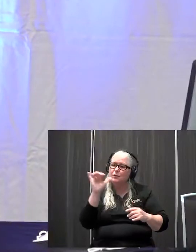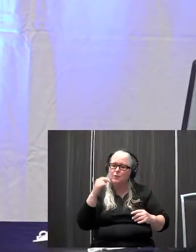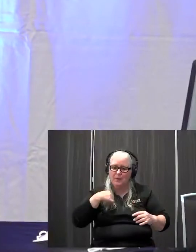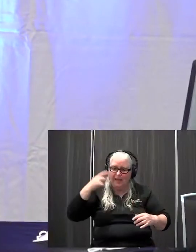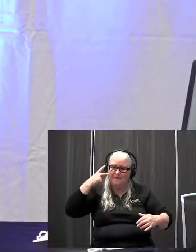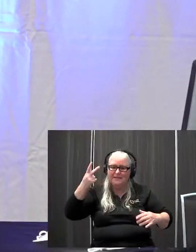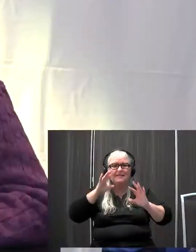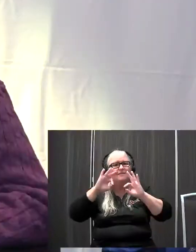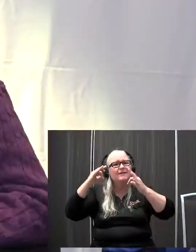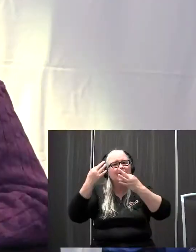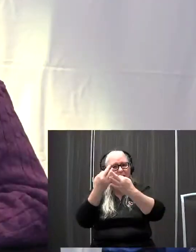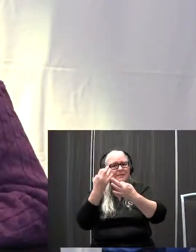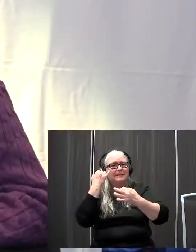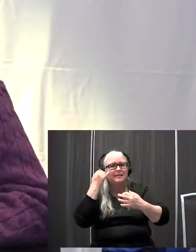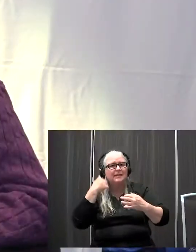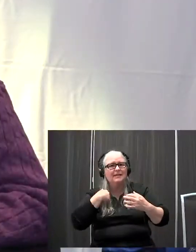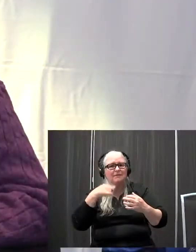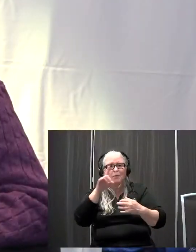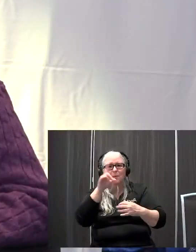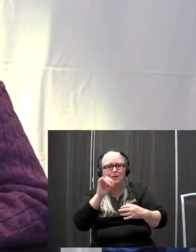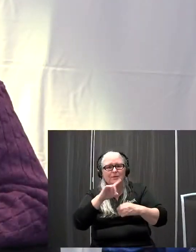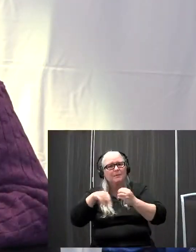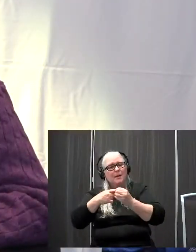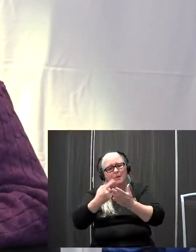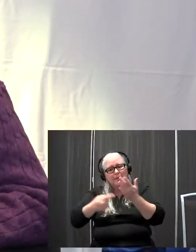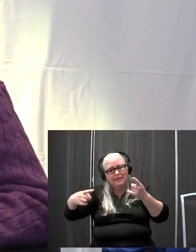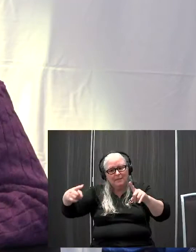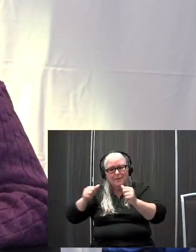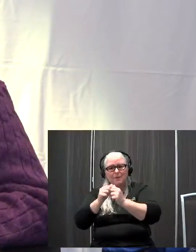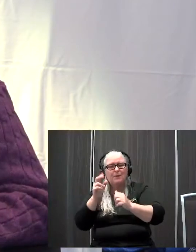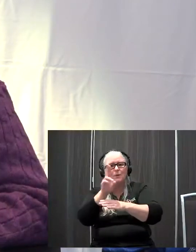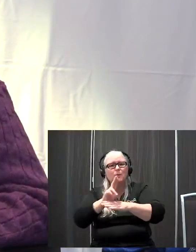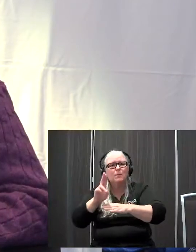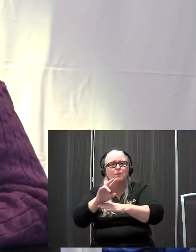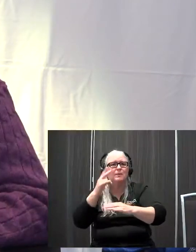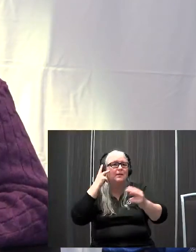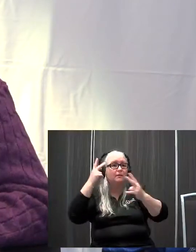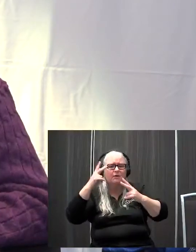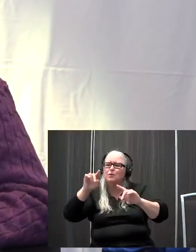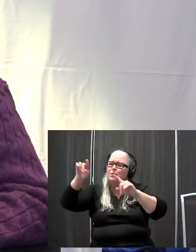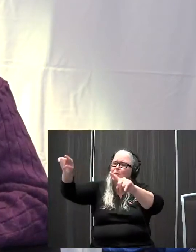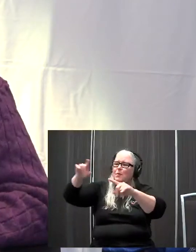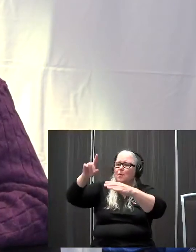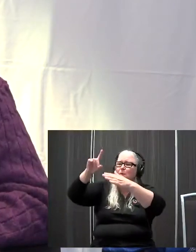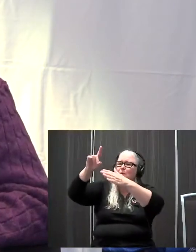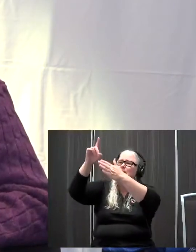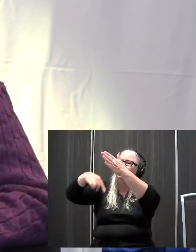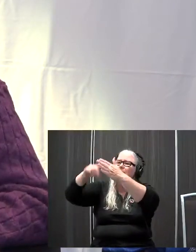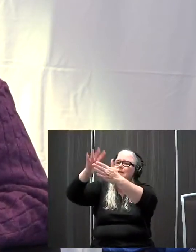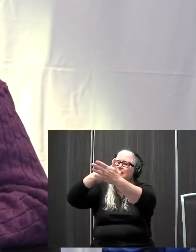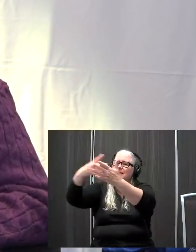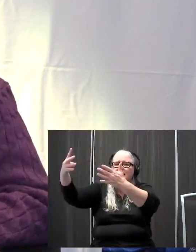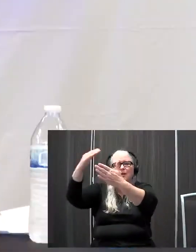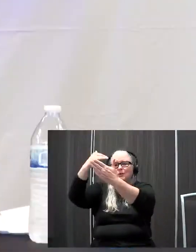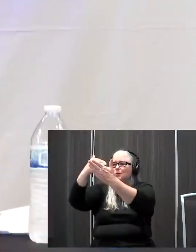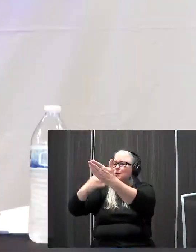question about what's happening, is using those visual schedules to kind of reassure and tell the kid, go check the schedule rather than answer the question. Yeah. A lot of times I'll